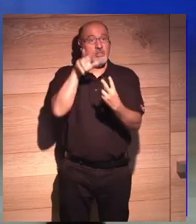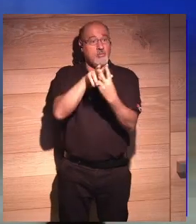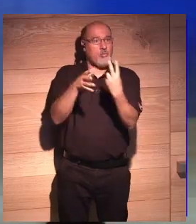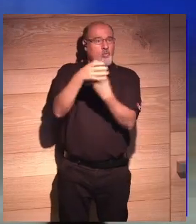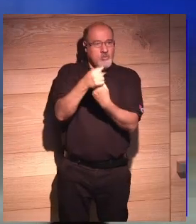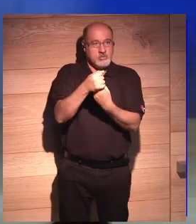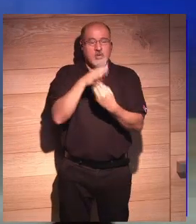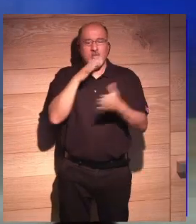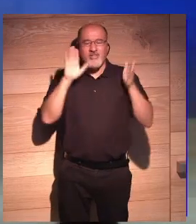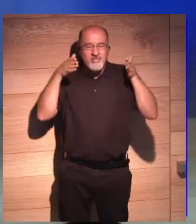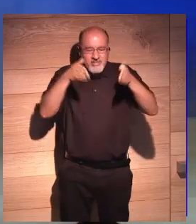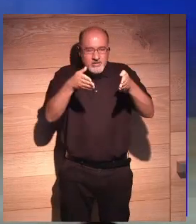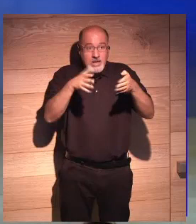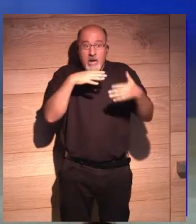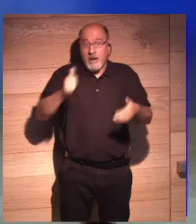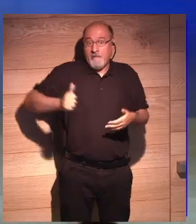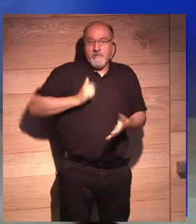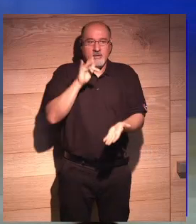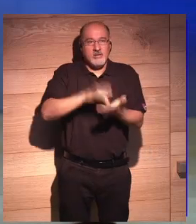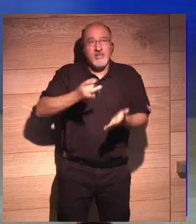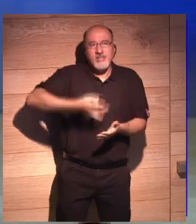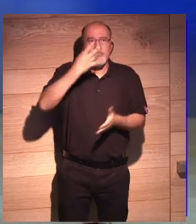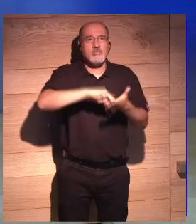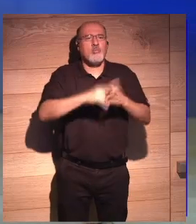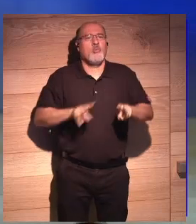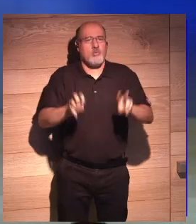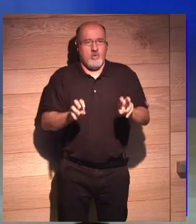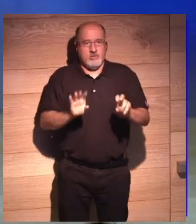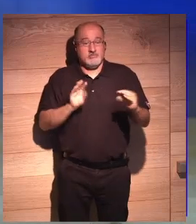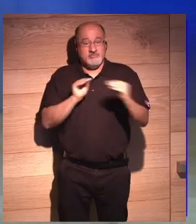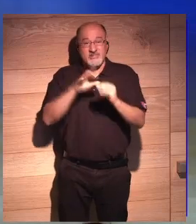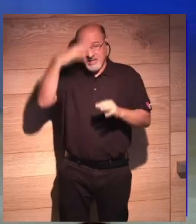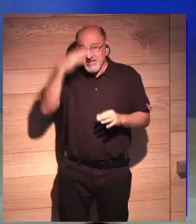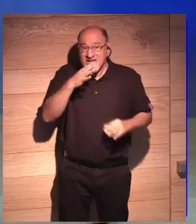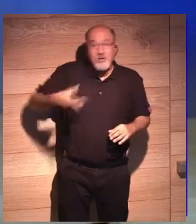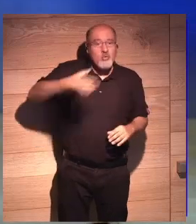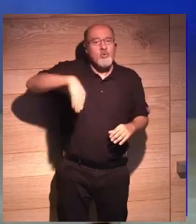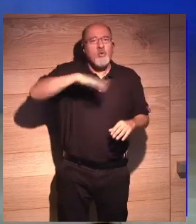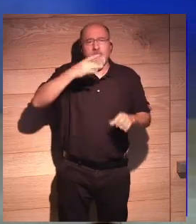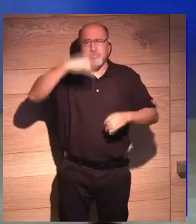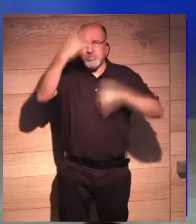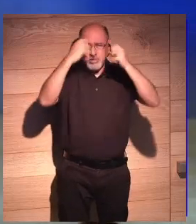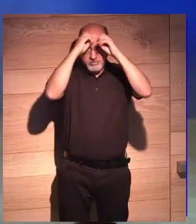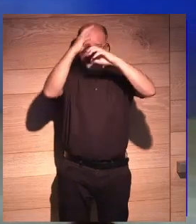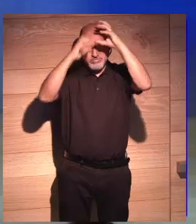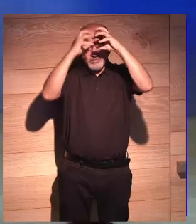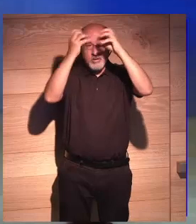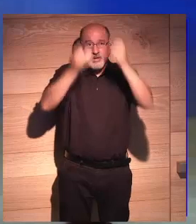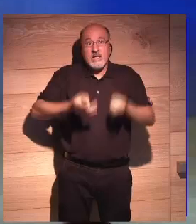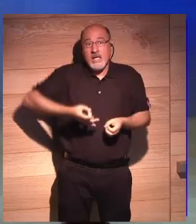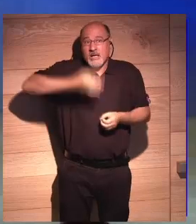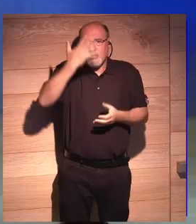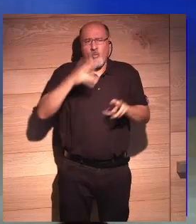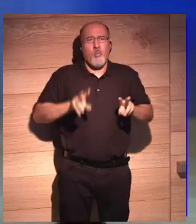area of immersive technology. We've always believed that we're very good at creativity. In this space, I think we're able to bring